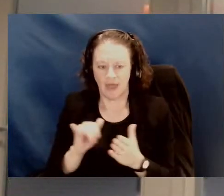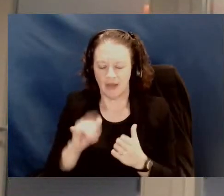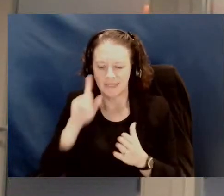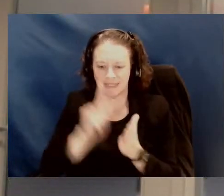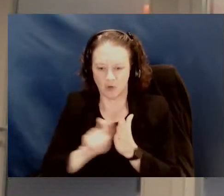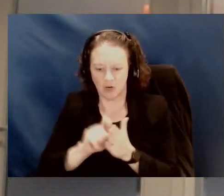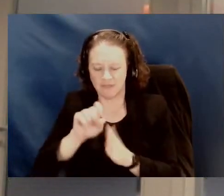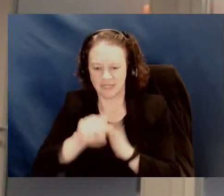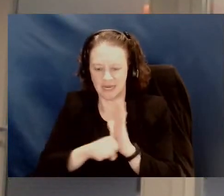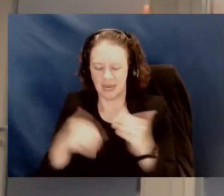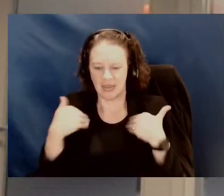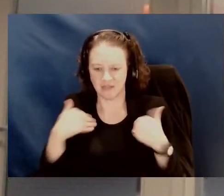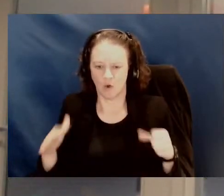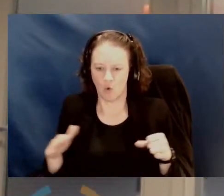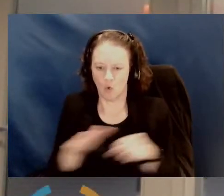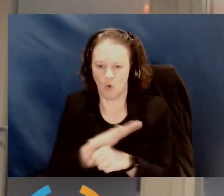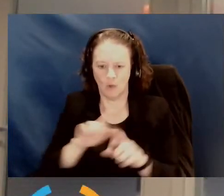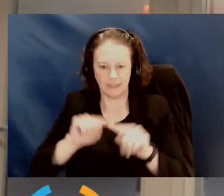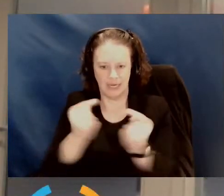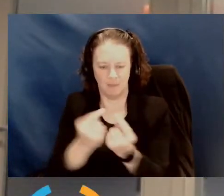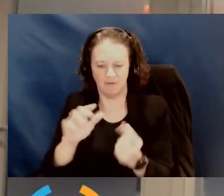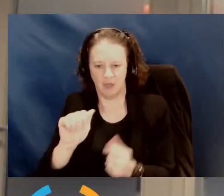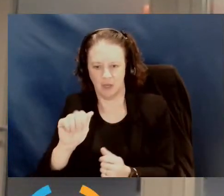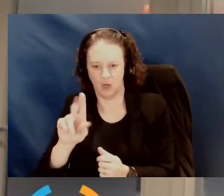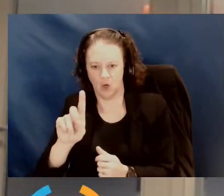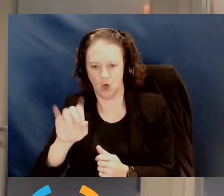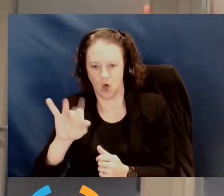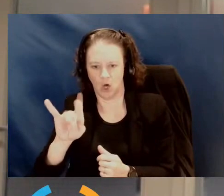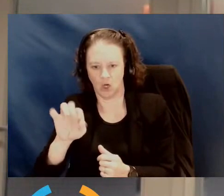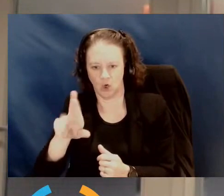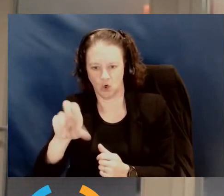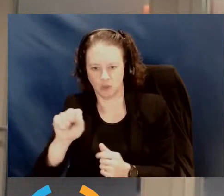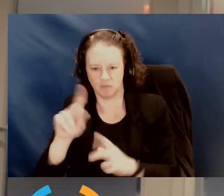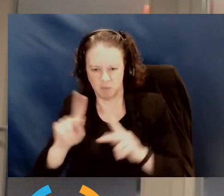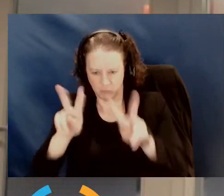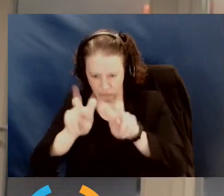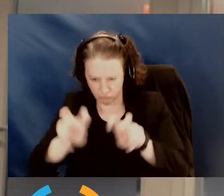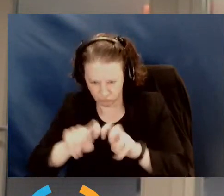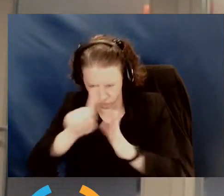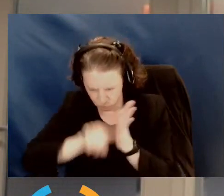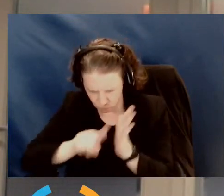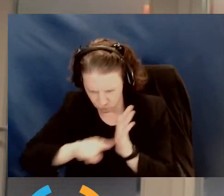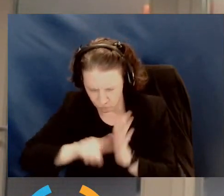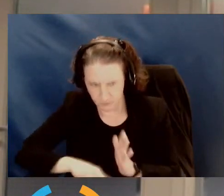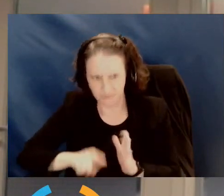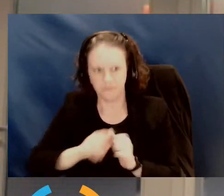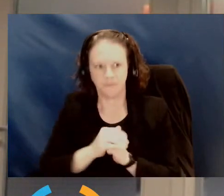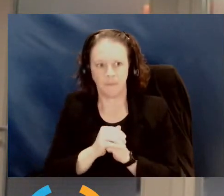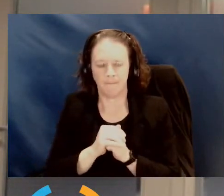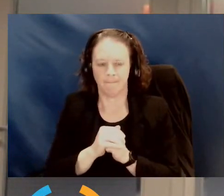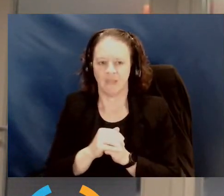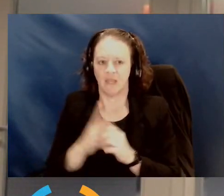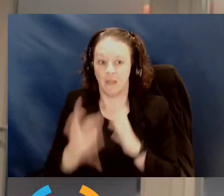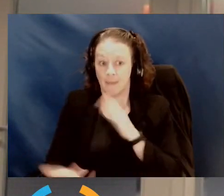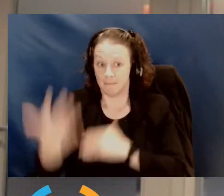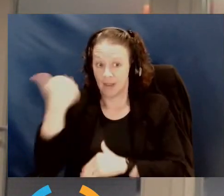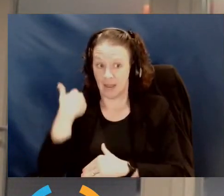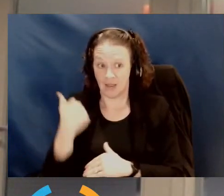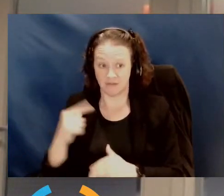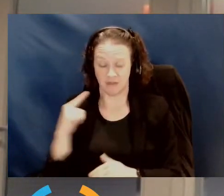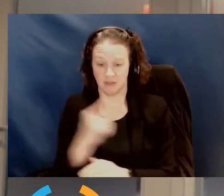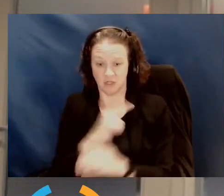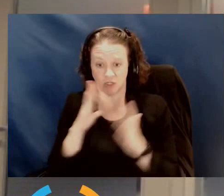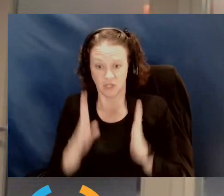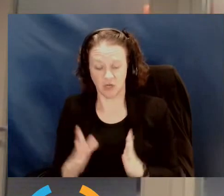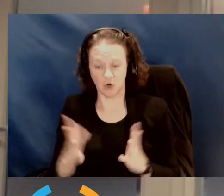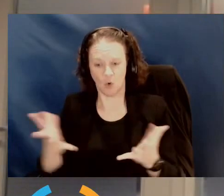a function largely unrecognized. In the past, legislators have sought some of the authority over the